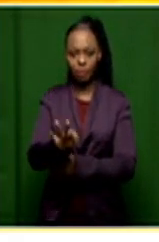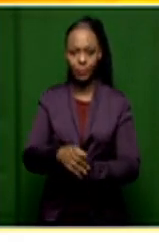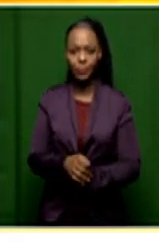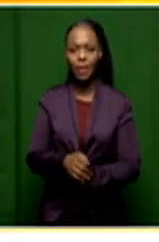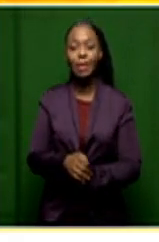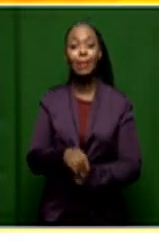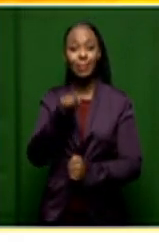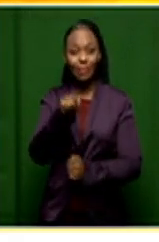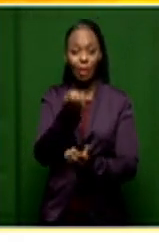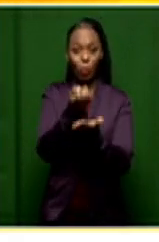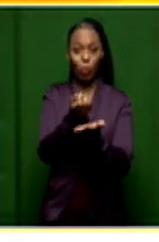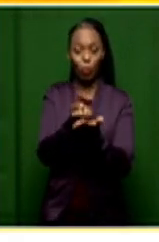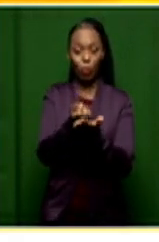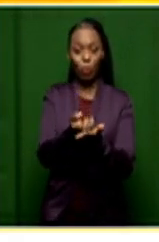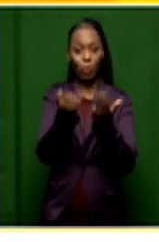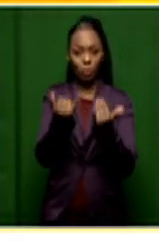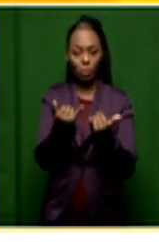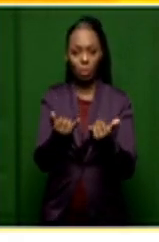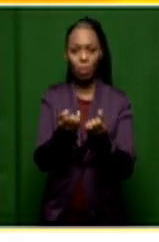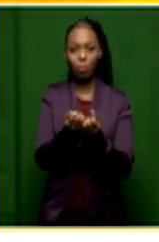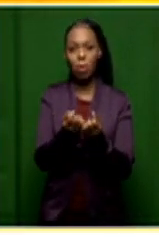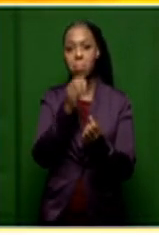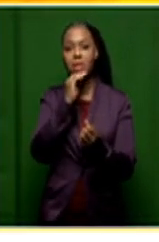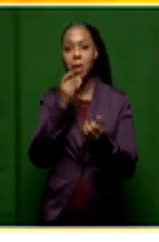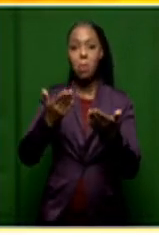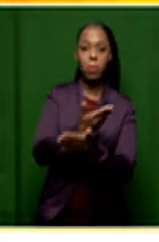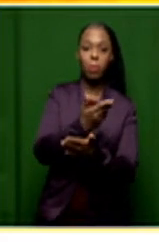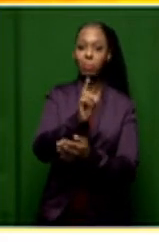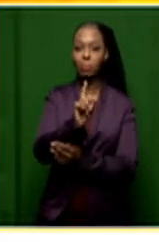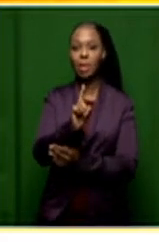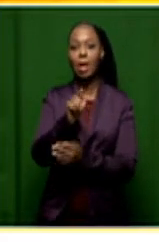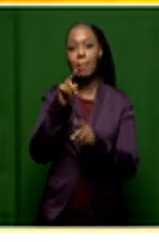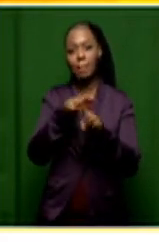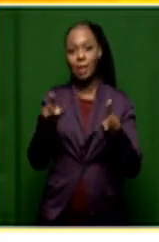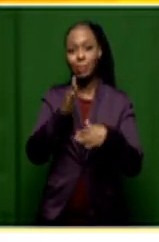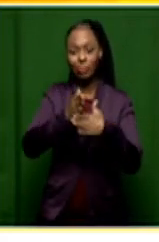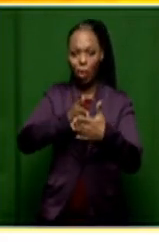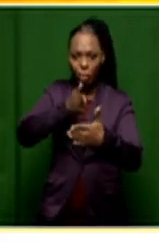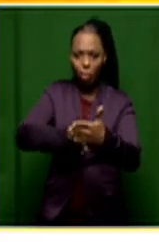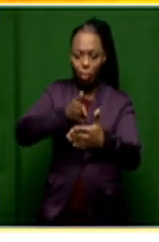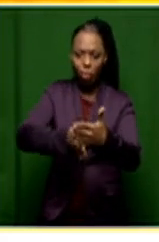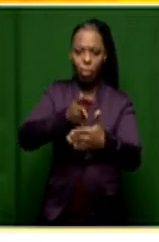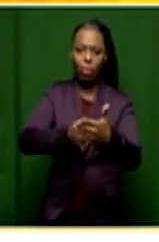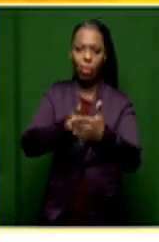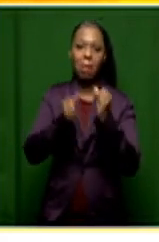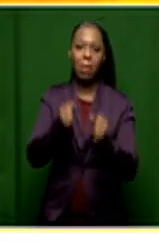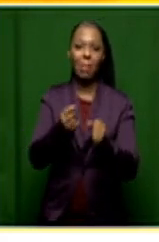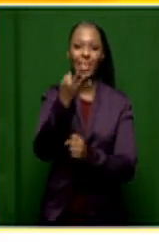the economy is by no means out of the woods yet, and the unemployment rate still stands at a